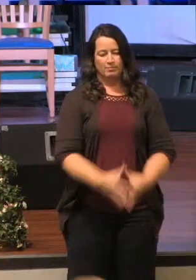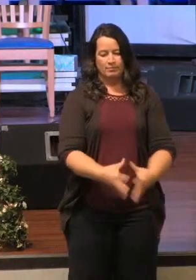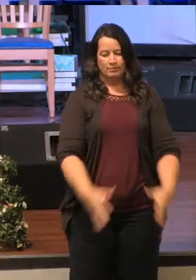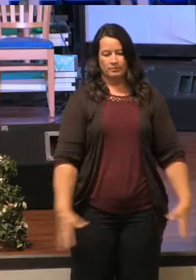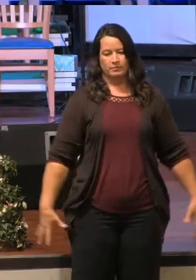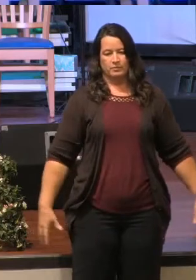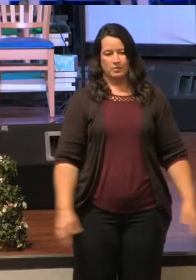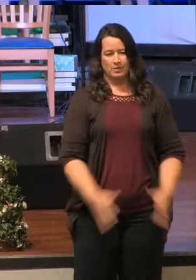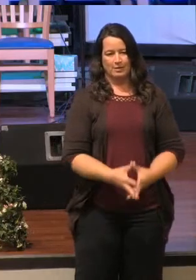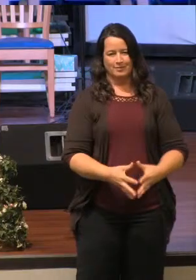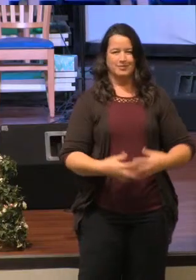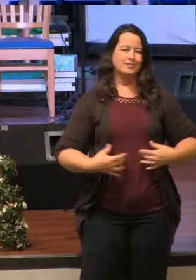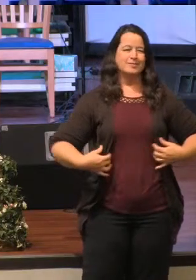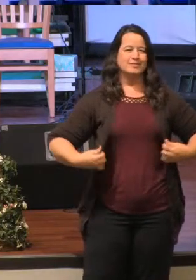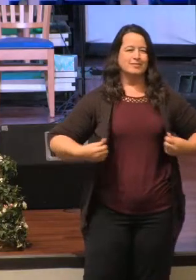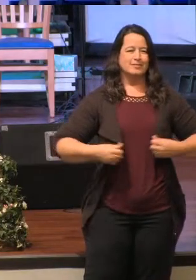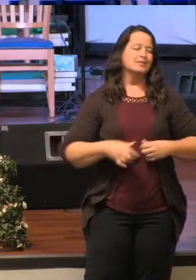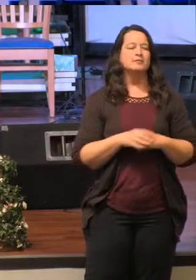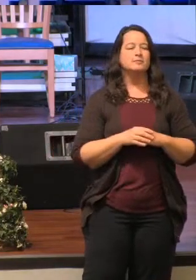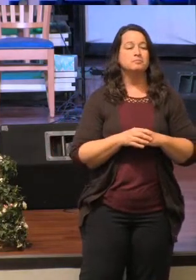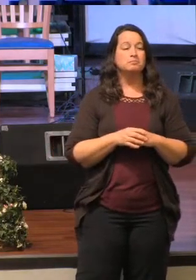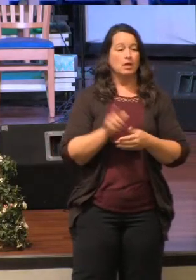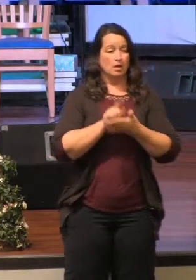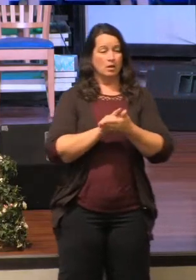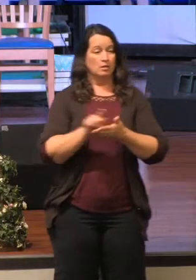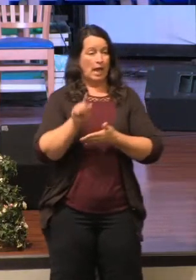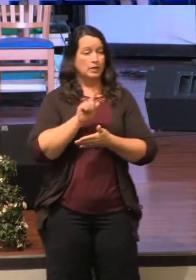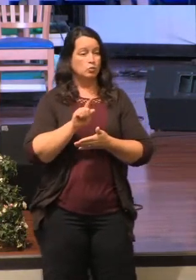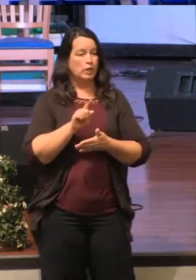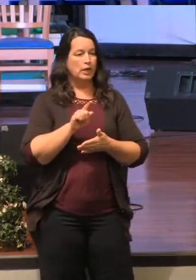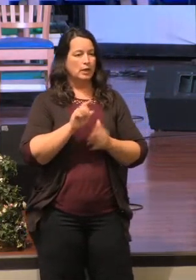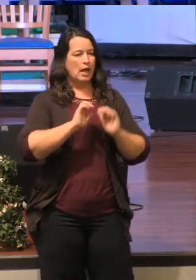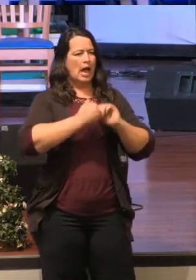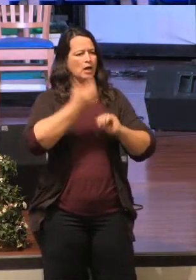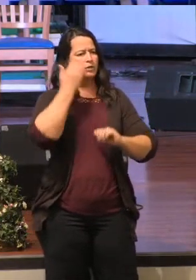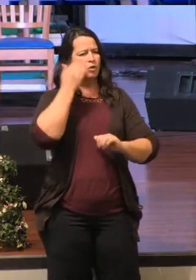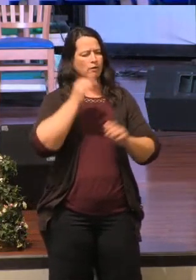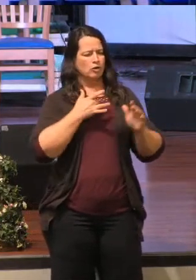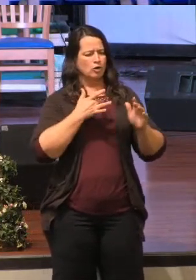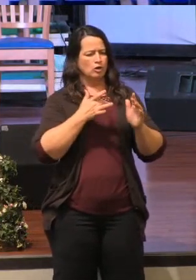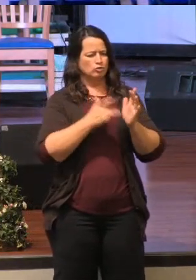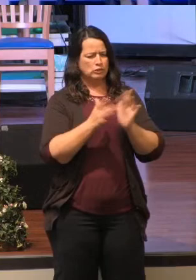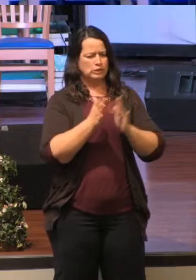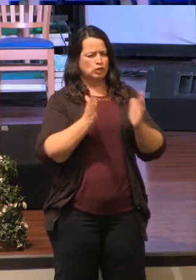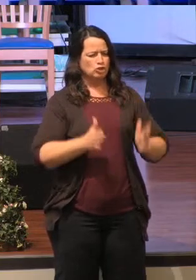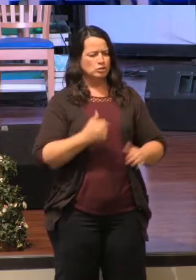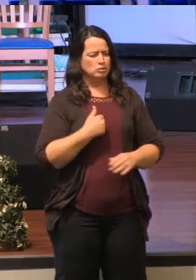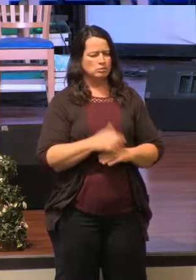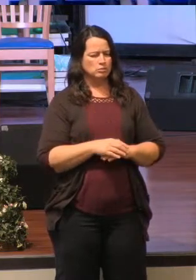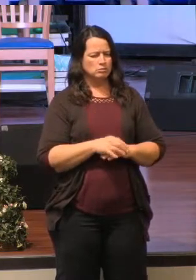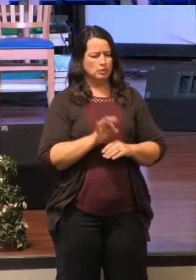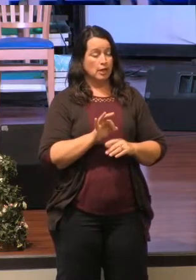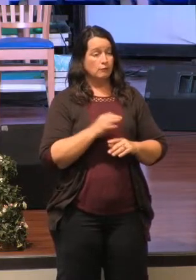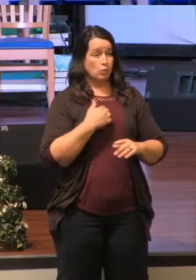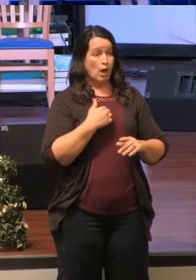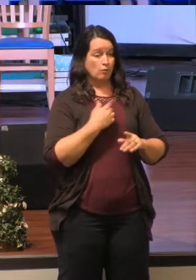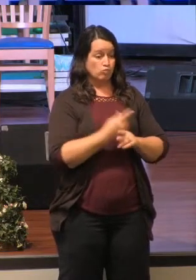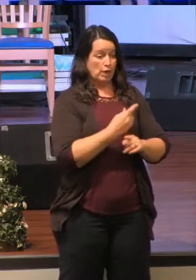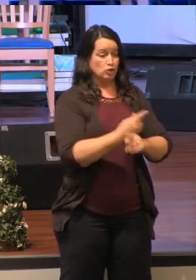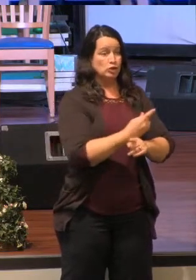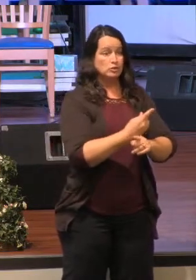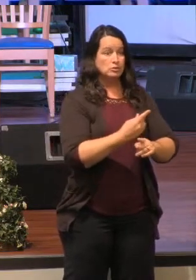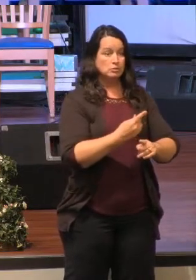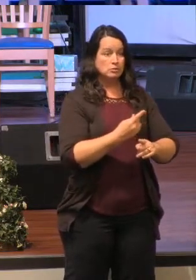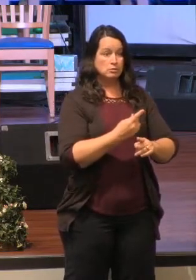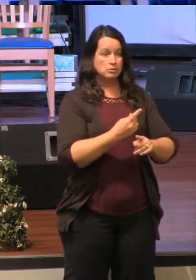You might be a king's kid, we said last week, if you practice righteousness. We started to delve into this concept that